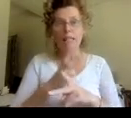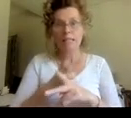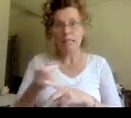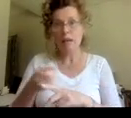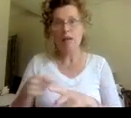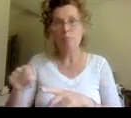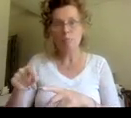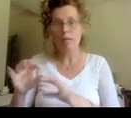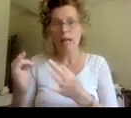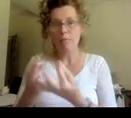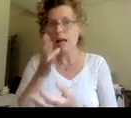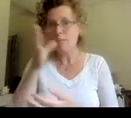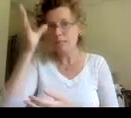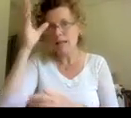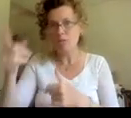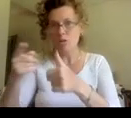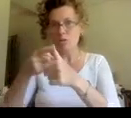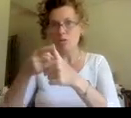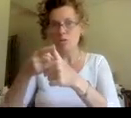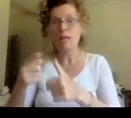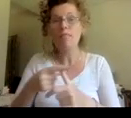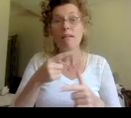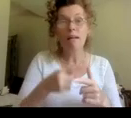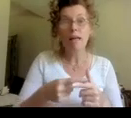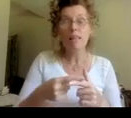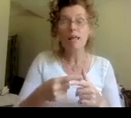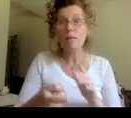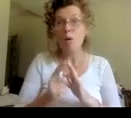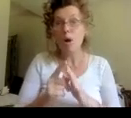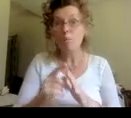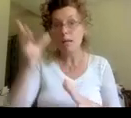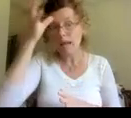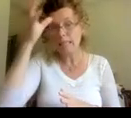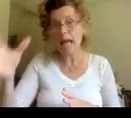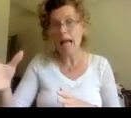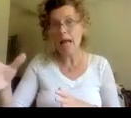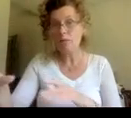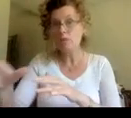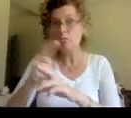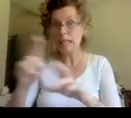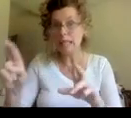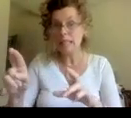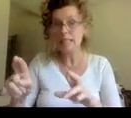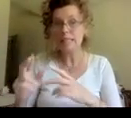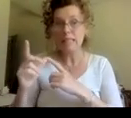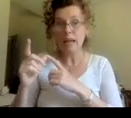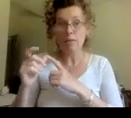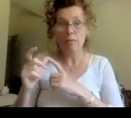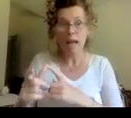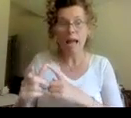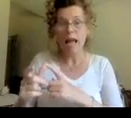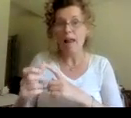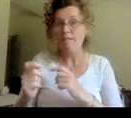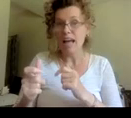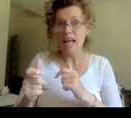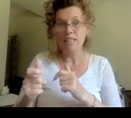first, my mom and my dad. And then the moment that my dad was discharged, I ran the fastest and the hardest that I ever did